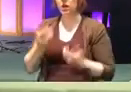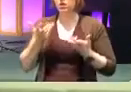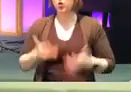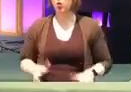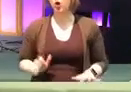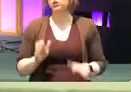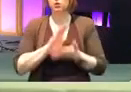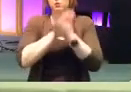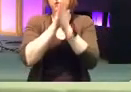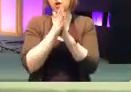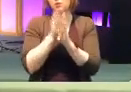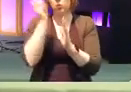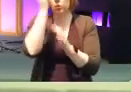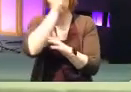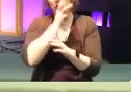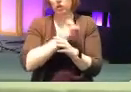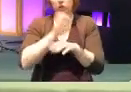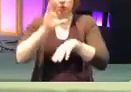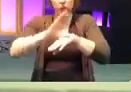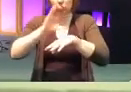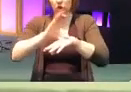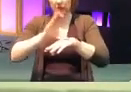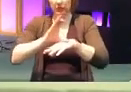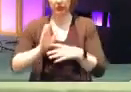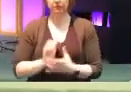be one of those weird churches.